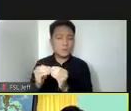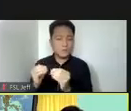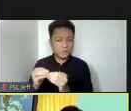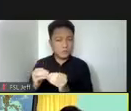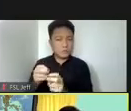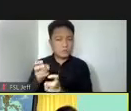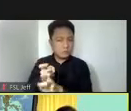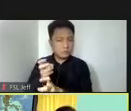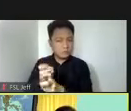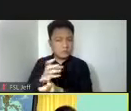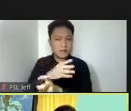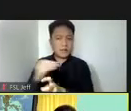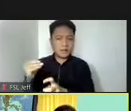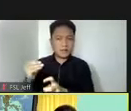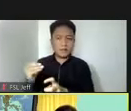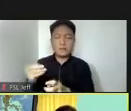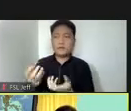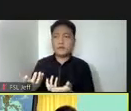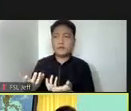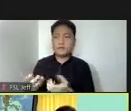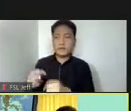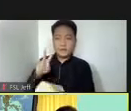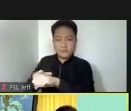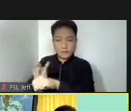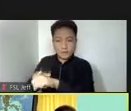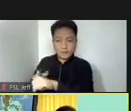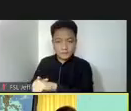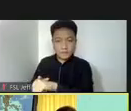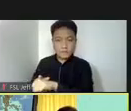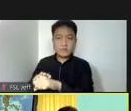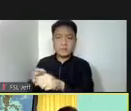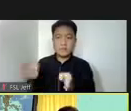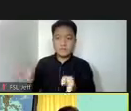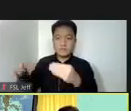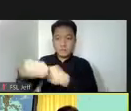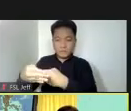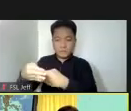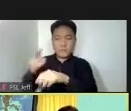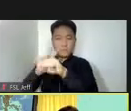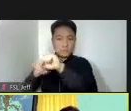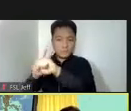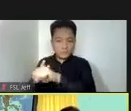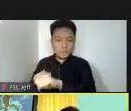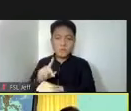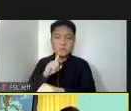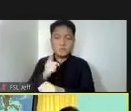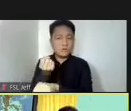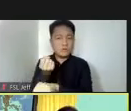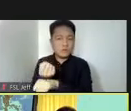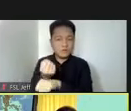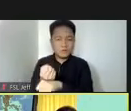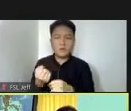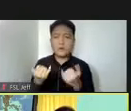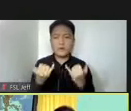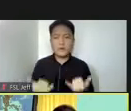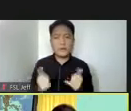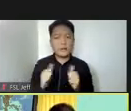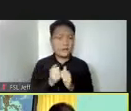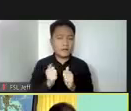key is to protect wild coffee's natural environment, which is in the forest habitat.